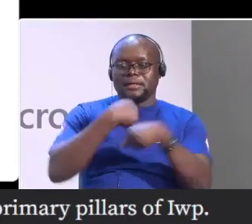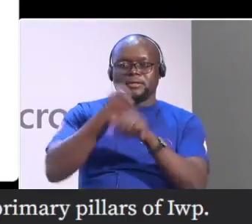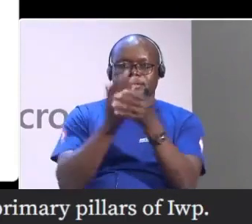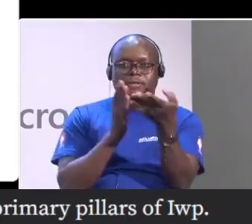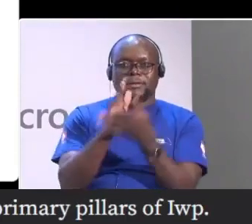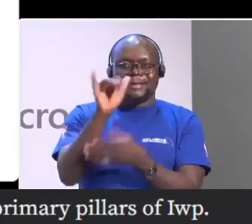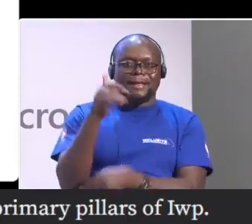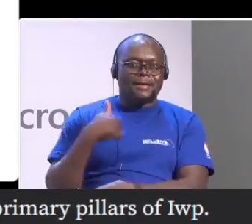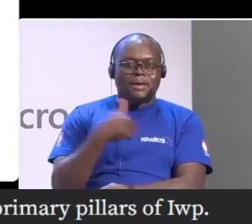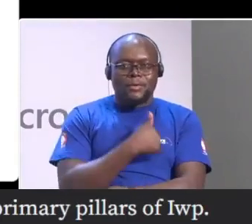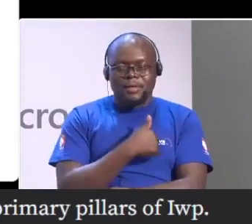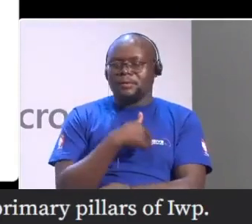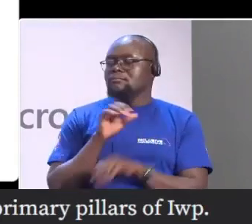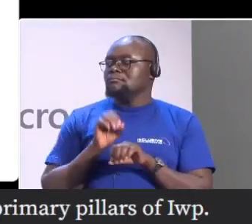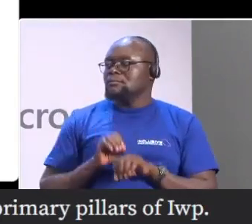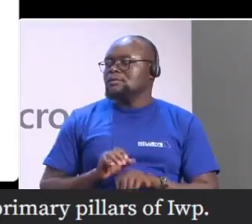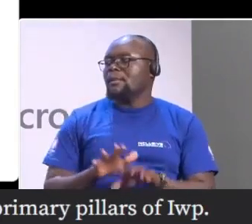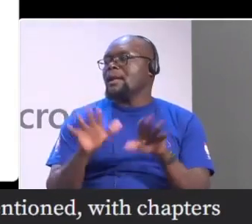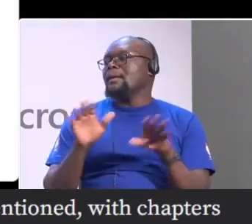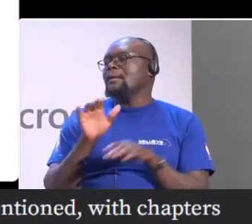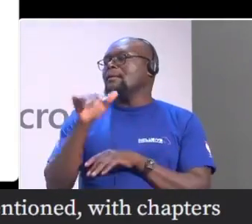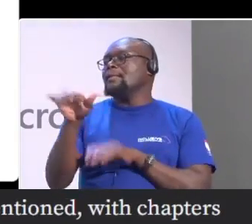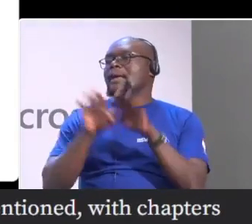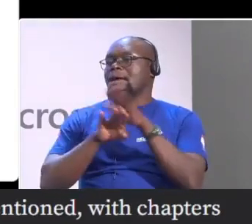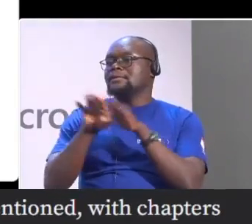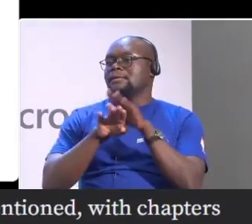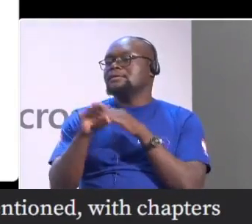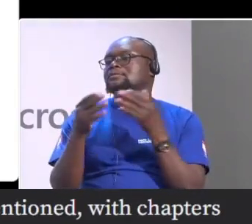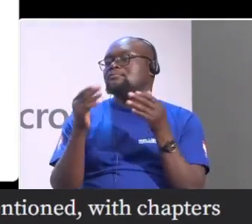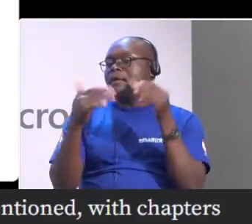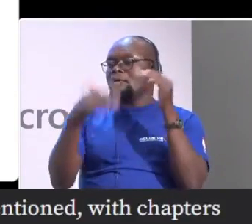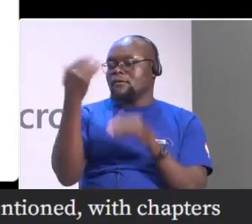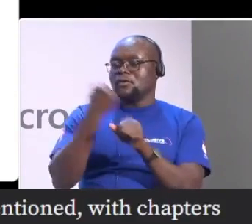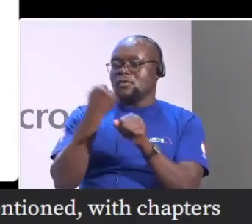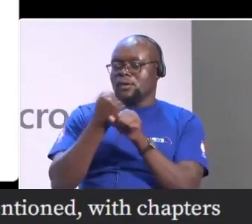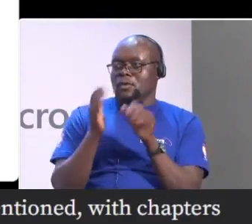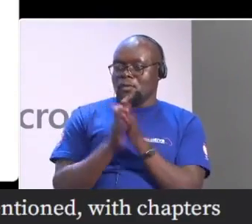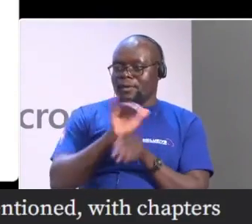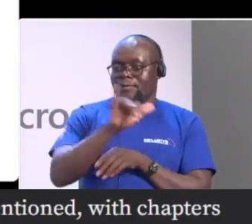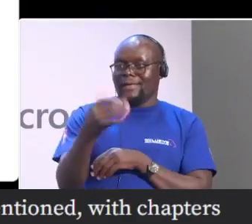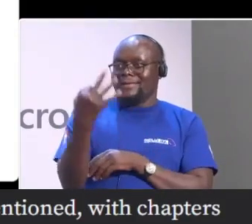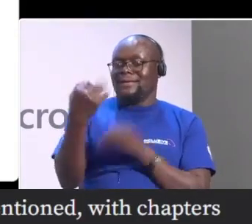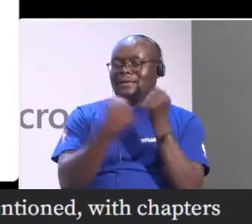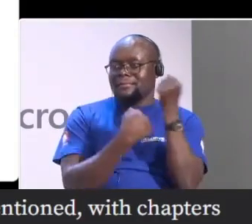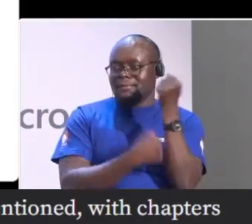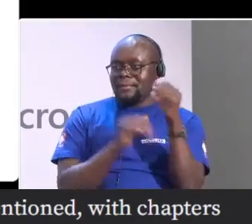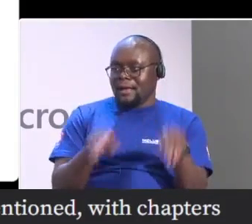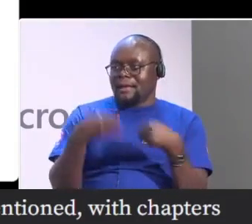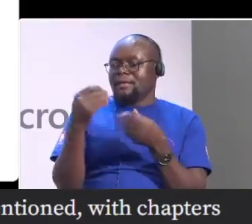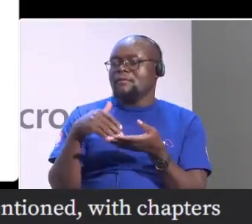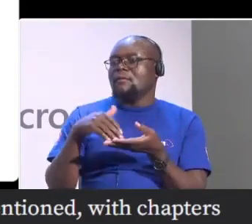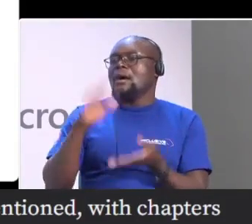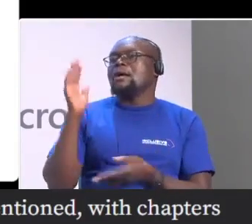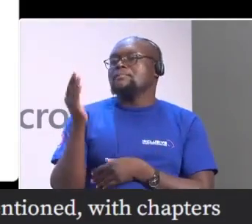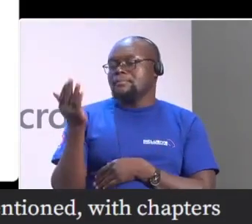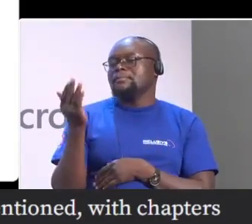sure that we are spreading the accessibility profession. And we do that through those three pillars. So that gives you a little bit kind of a high overview